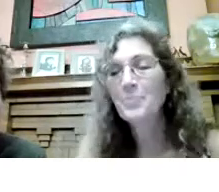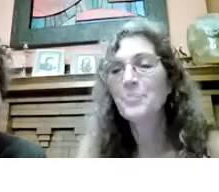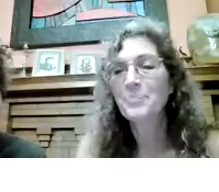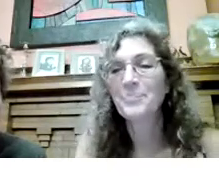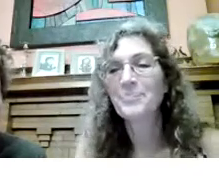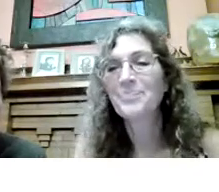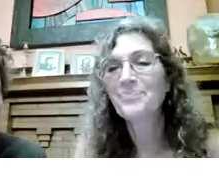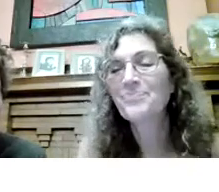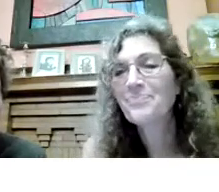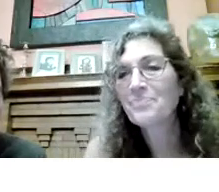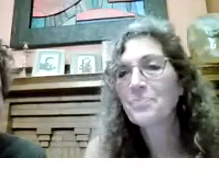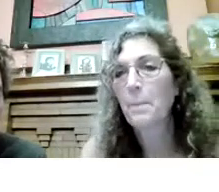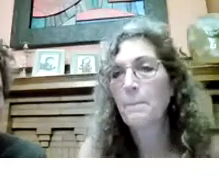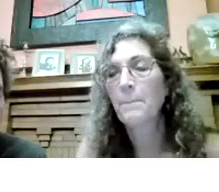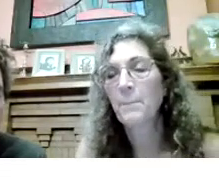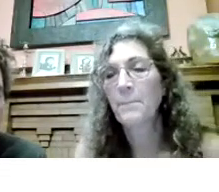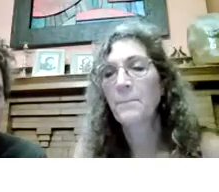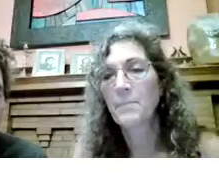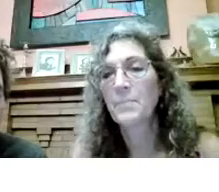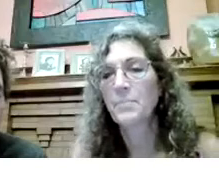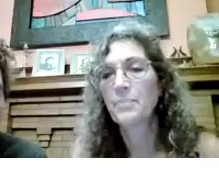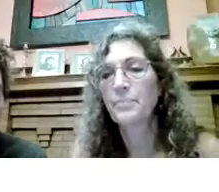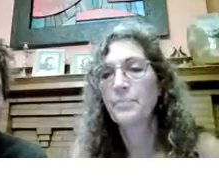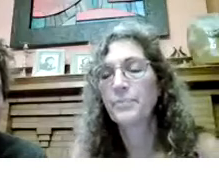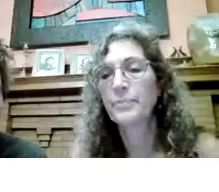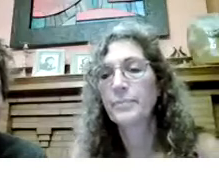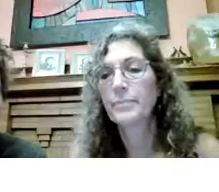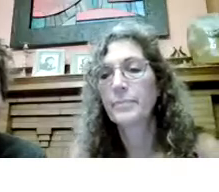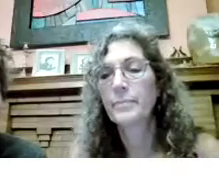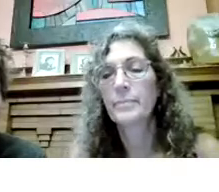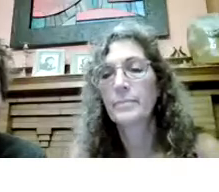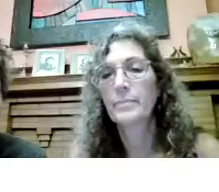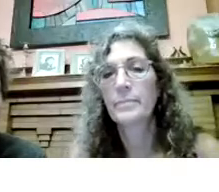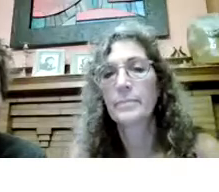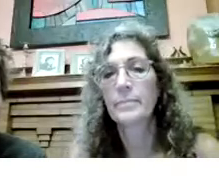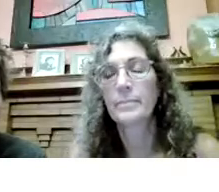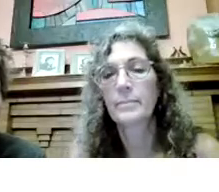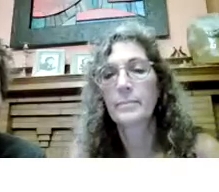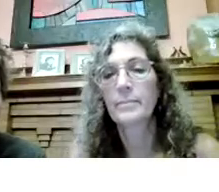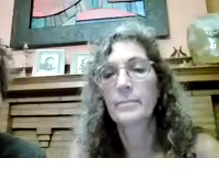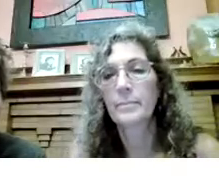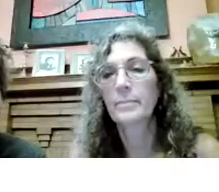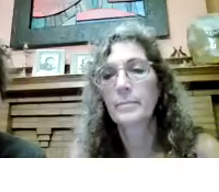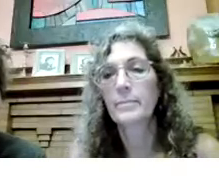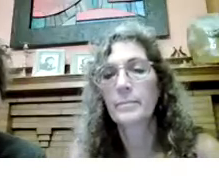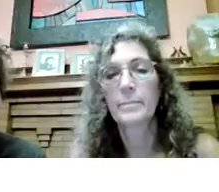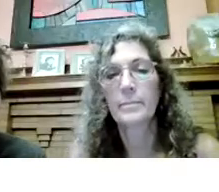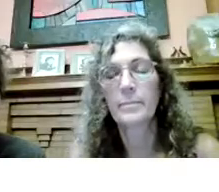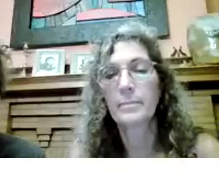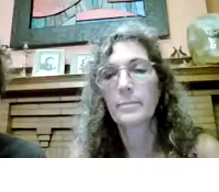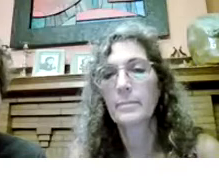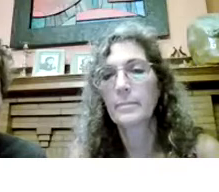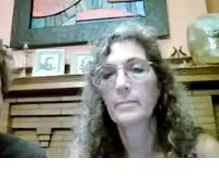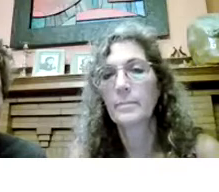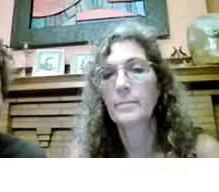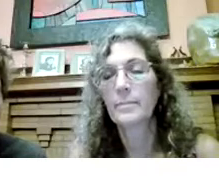you. Yeah. So no parking changes. It's still, we still have some work to do on that western